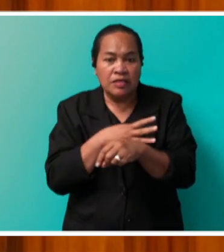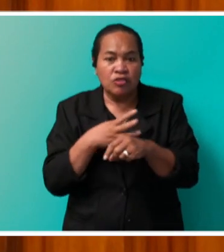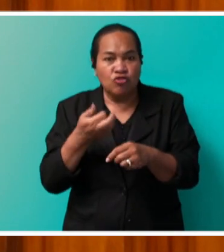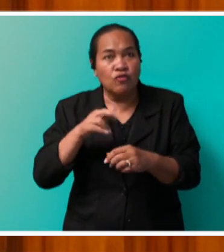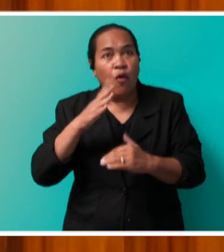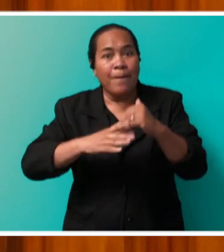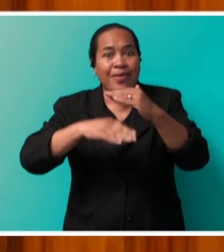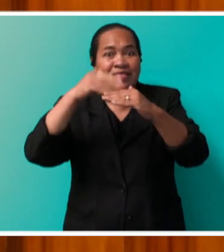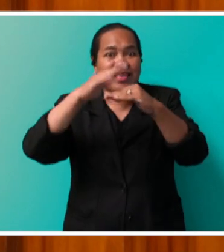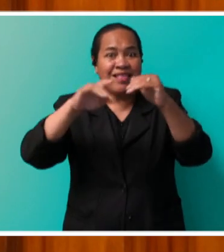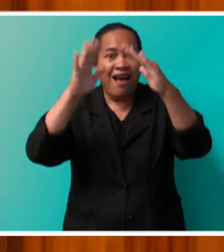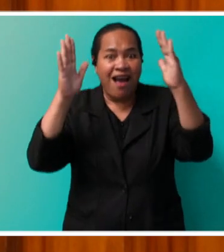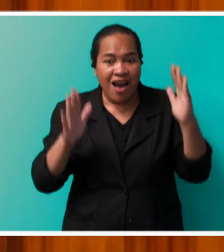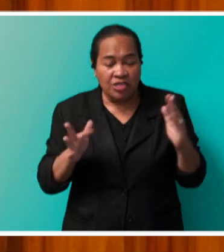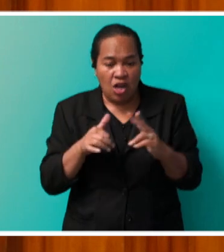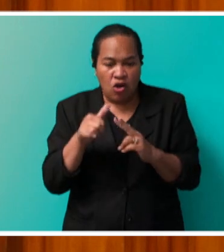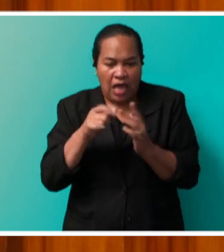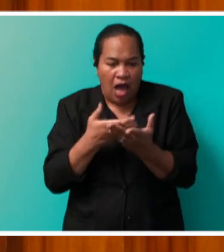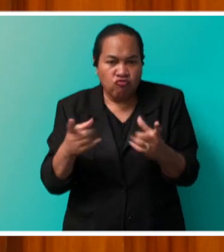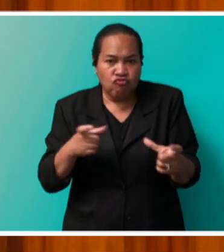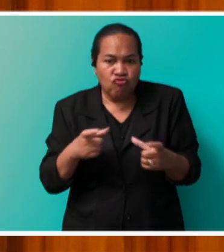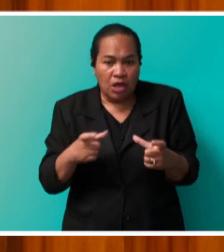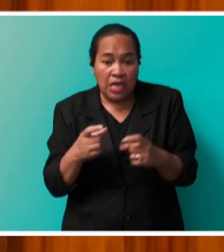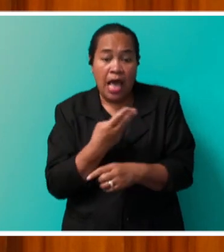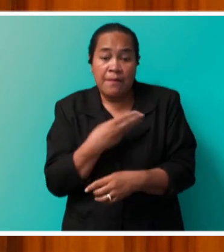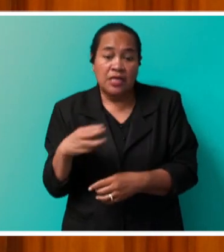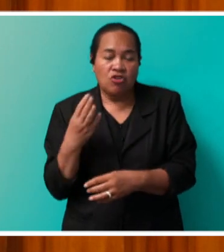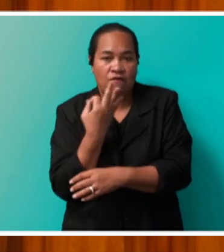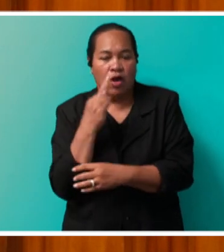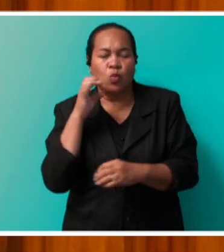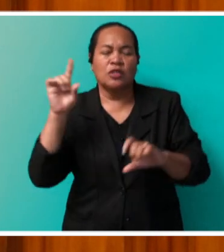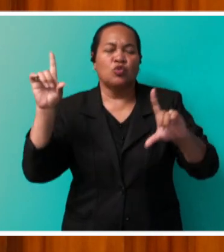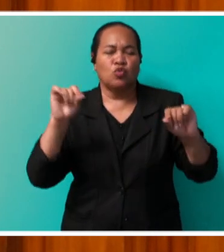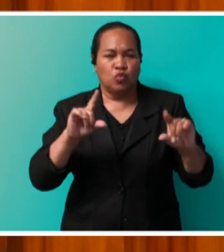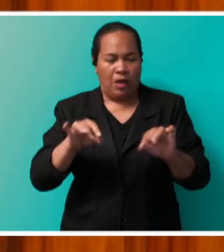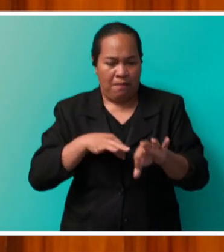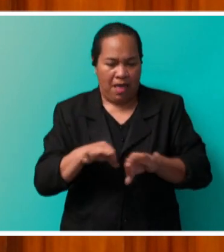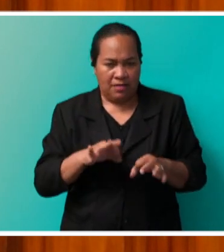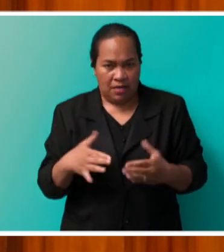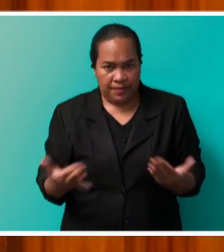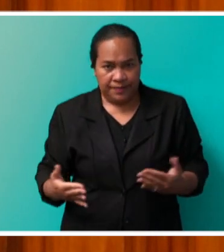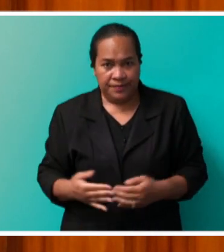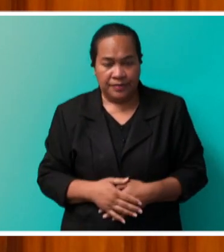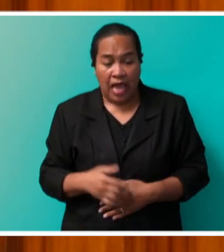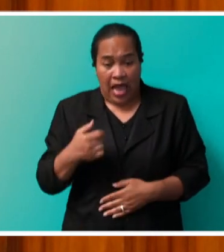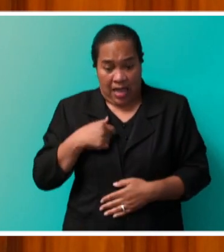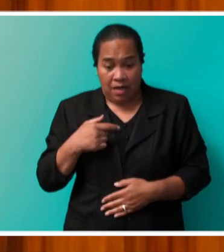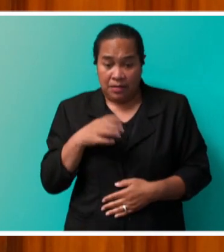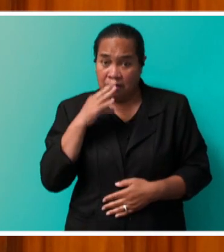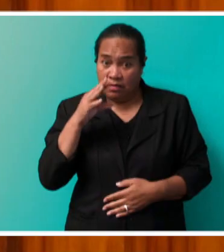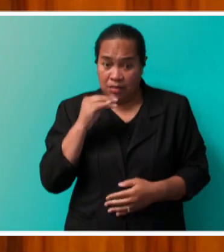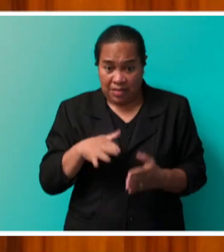buildings and the control measures the Ministry of Forestry is currently using. Honorable Speaker, I am delivering this